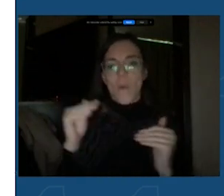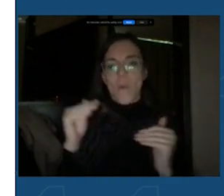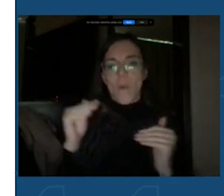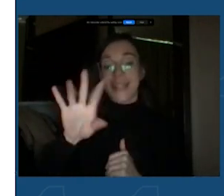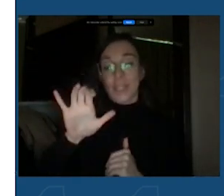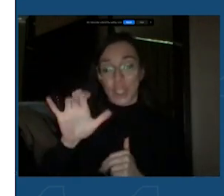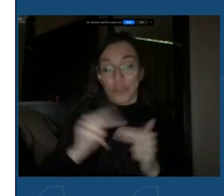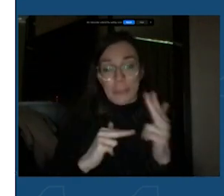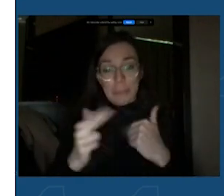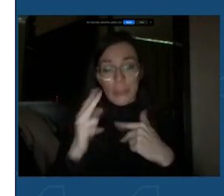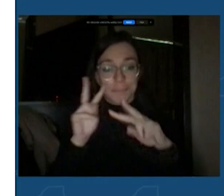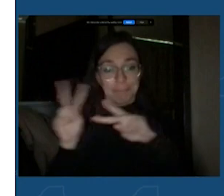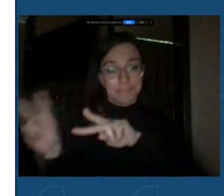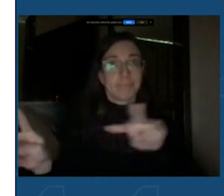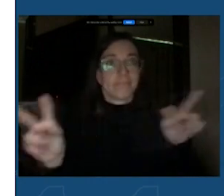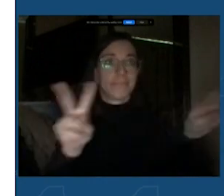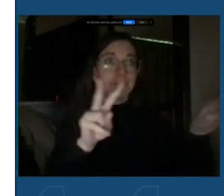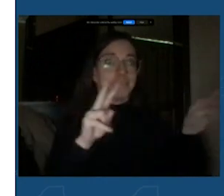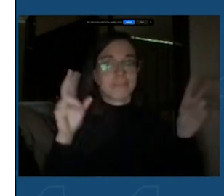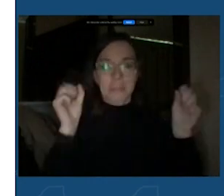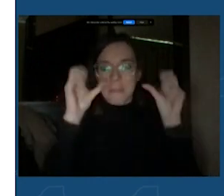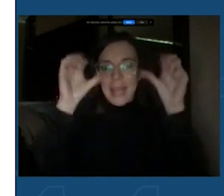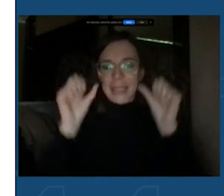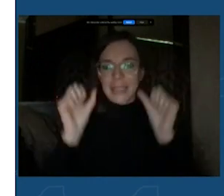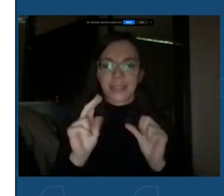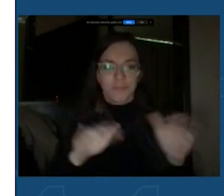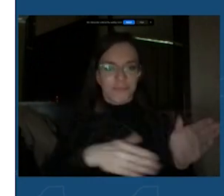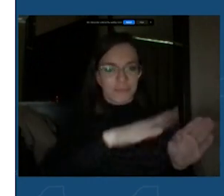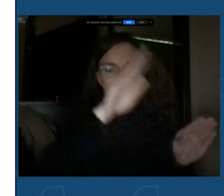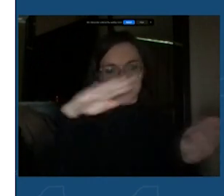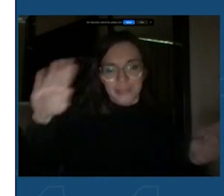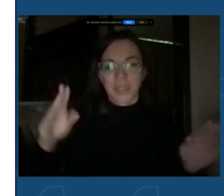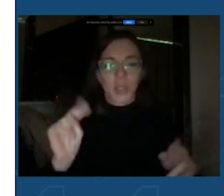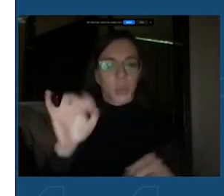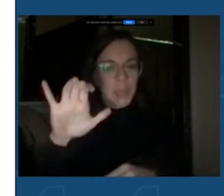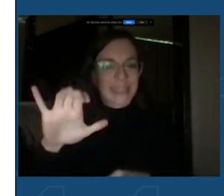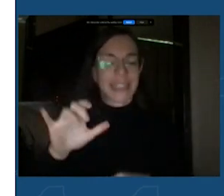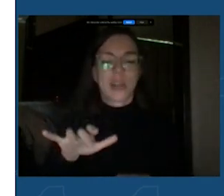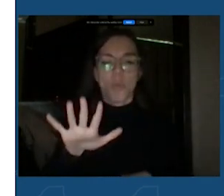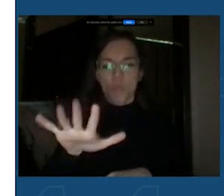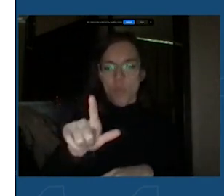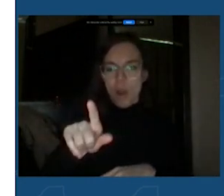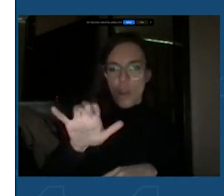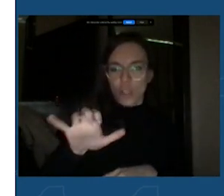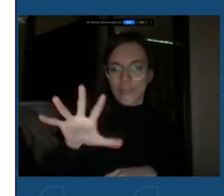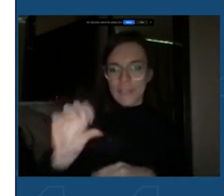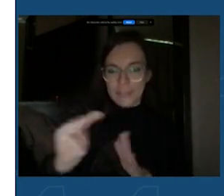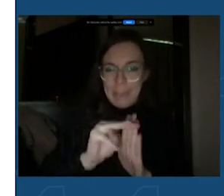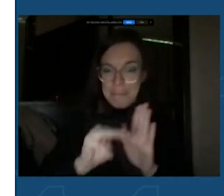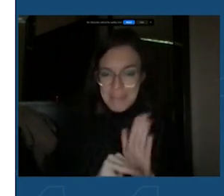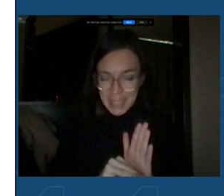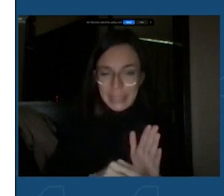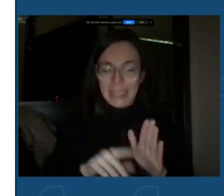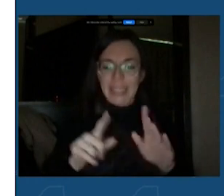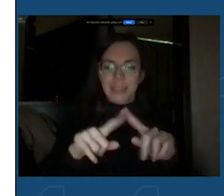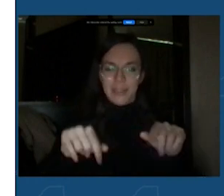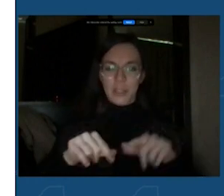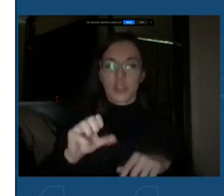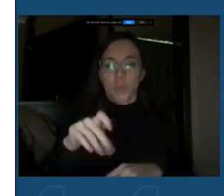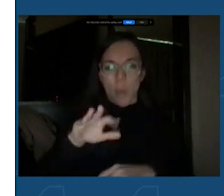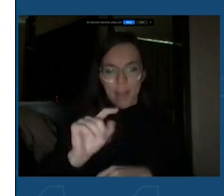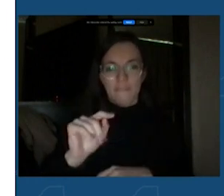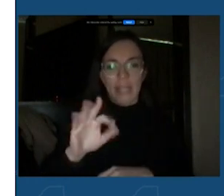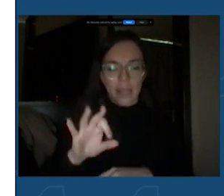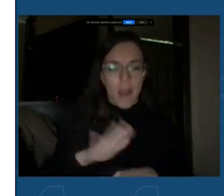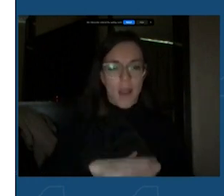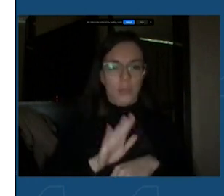windows from the most spectacular views in the world. That's 150 million square feet of real estate. Imagine the impact on our climate